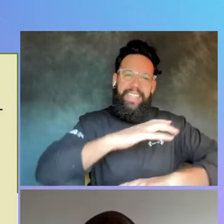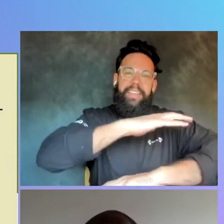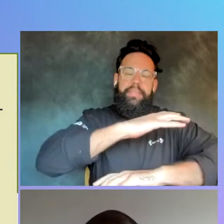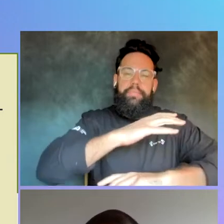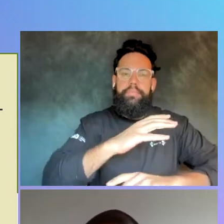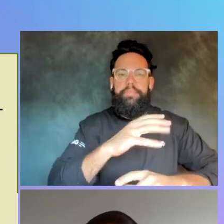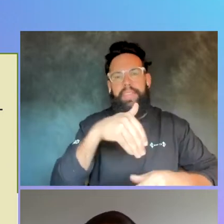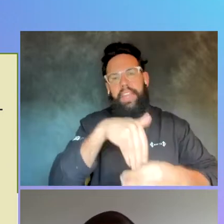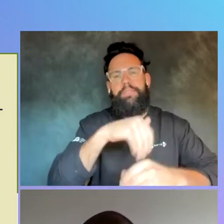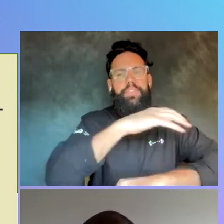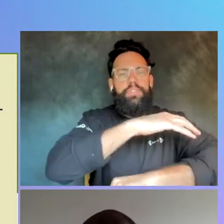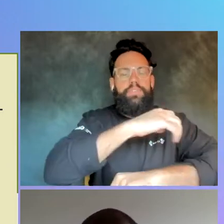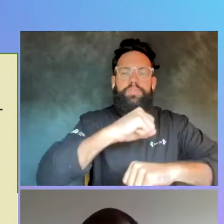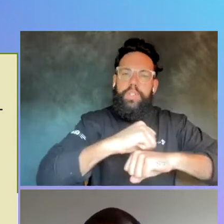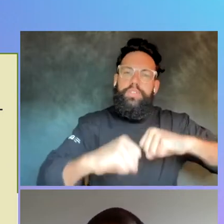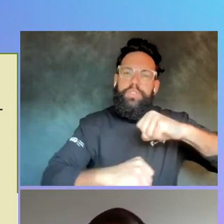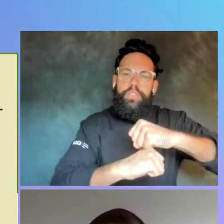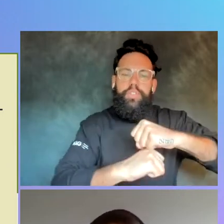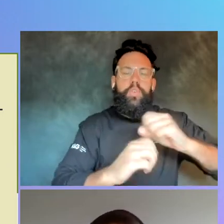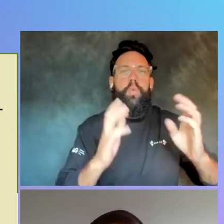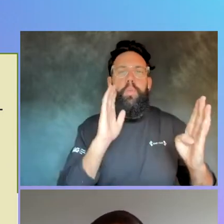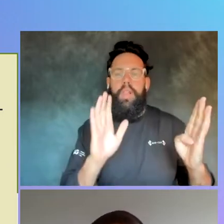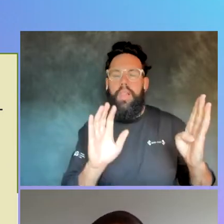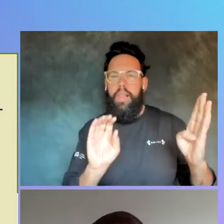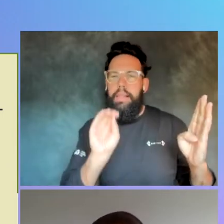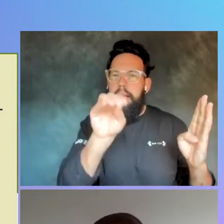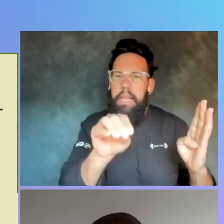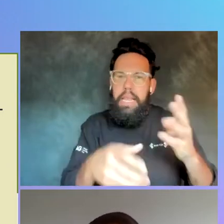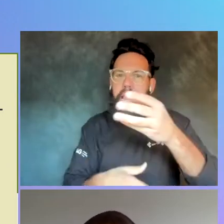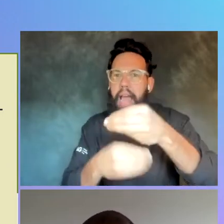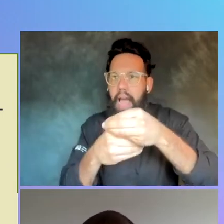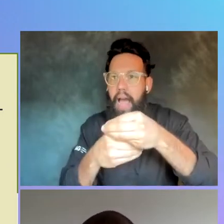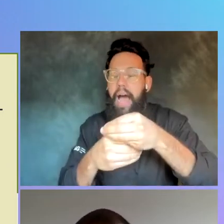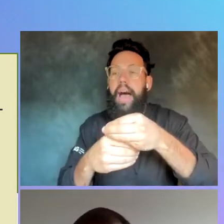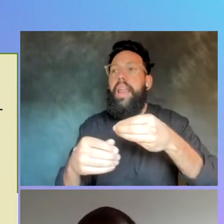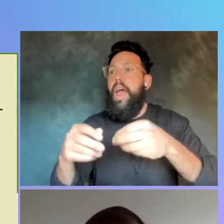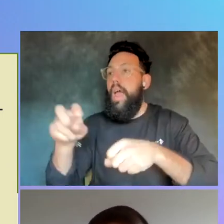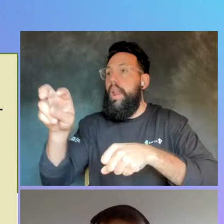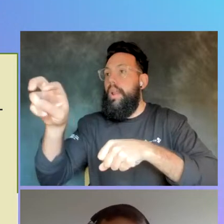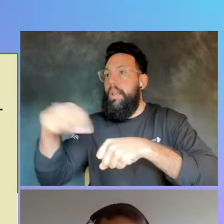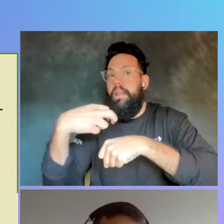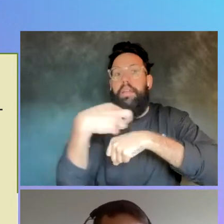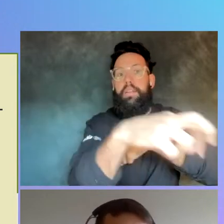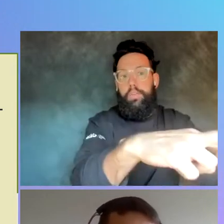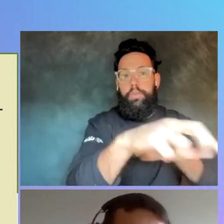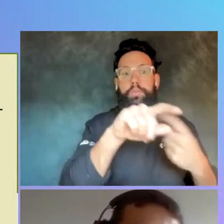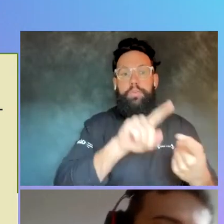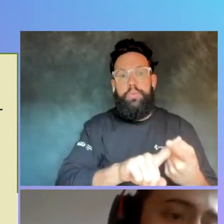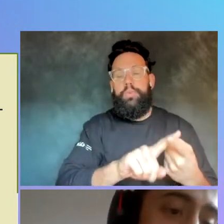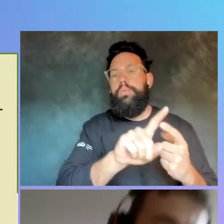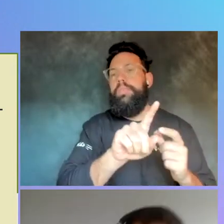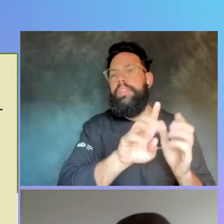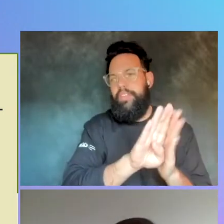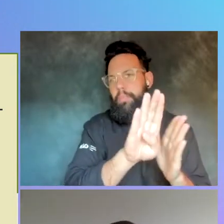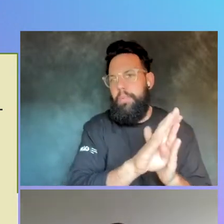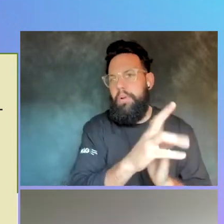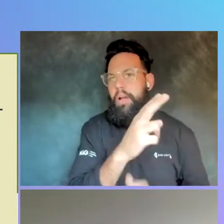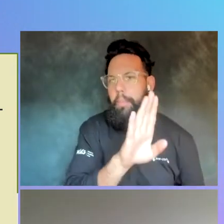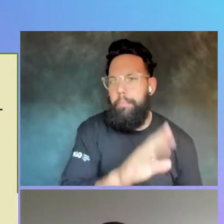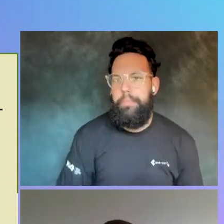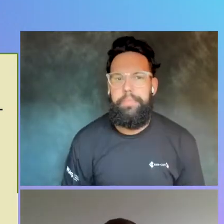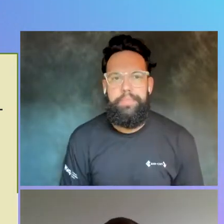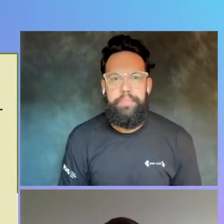and forwards everything to the developer hub to show. On the other